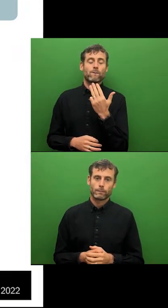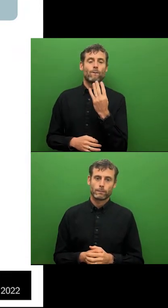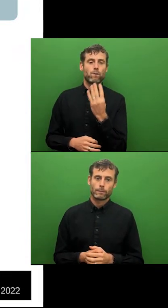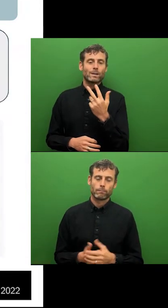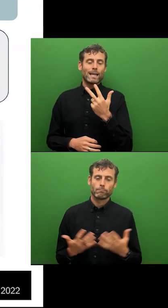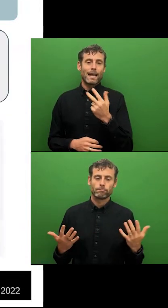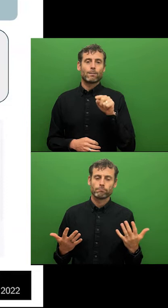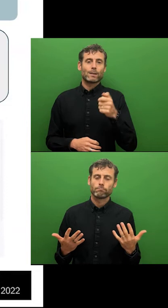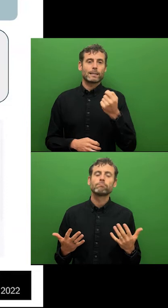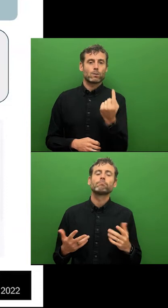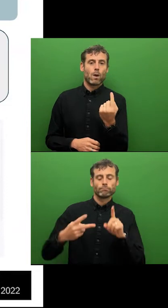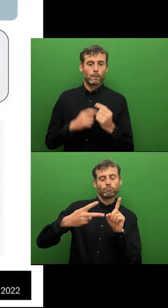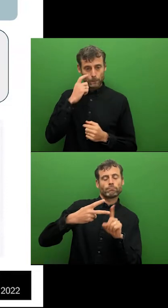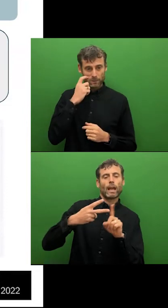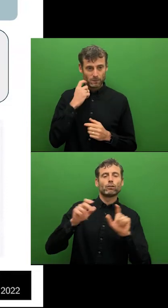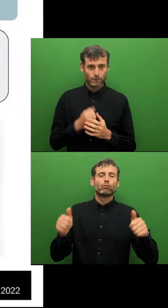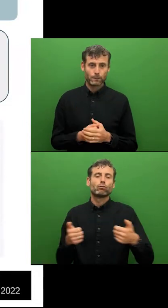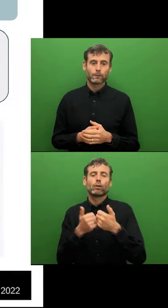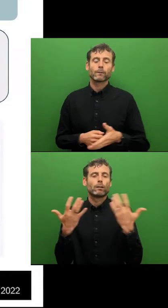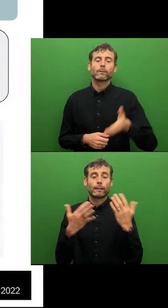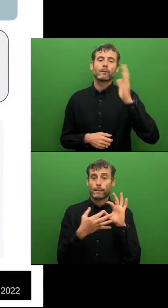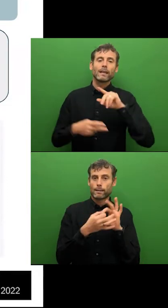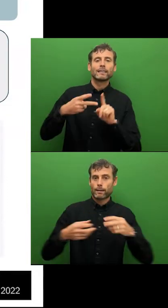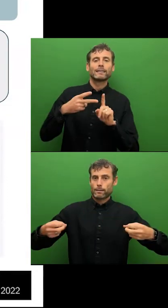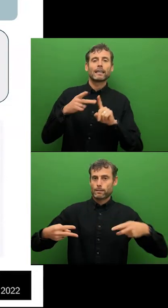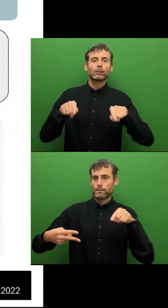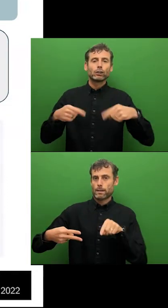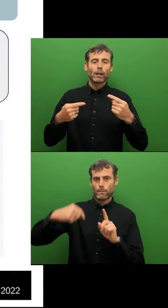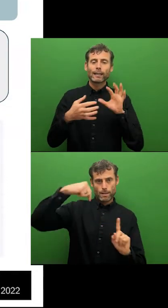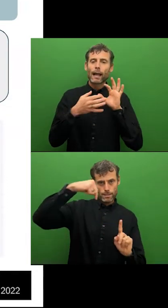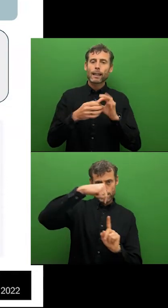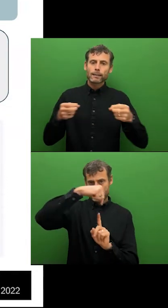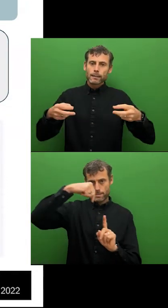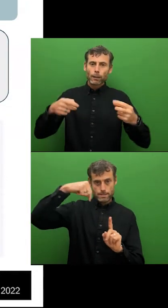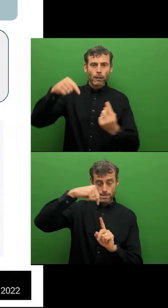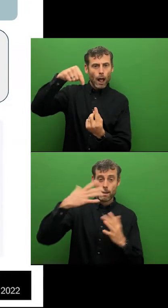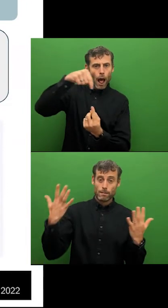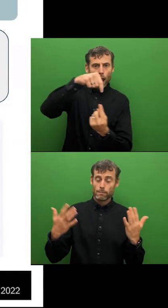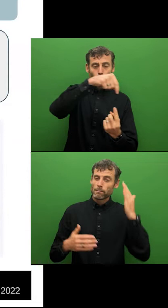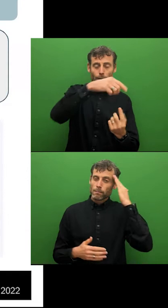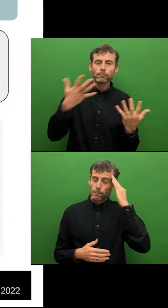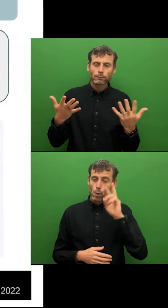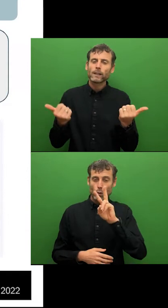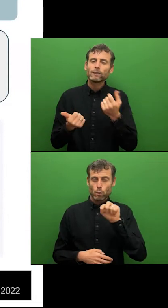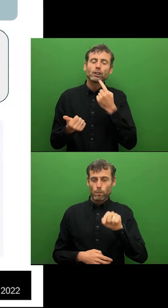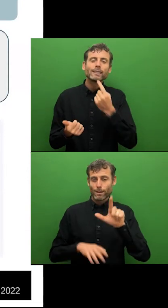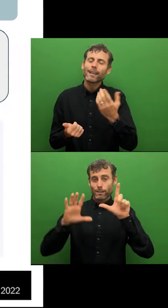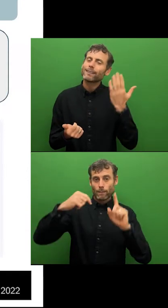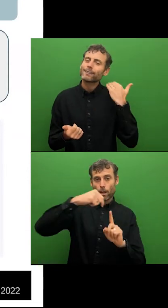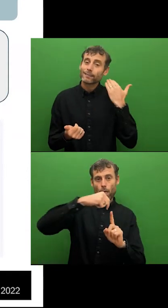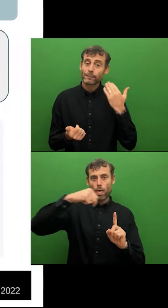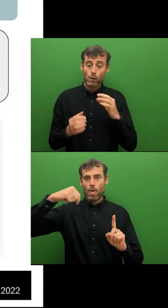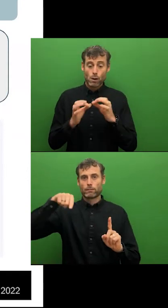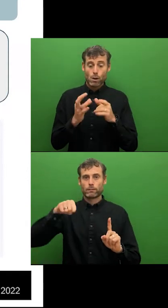48.61. The second SLRTP challenge is about subtitle alignments. As mentioned before, in